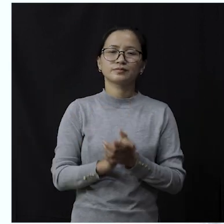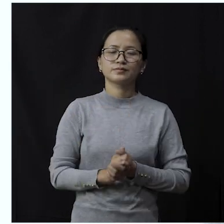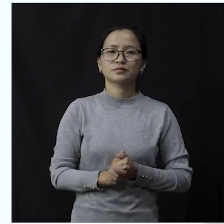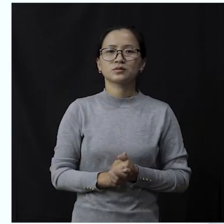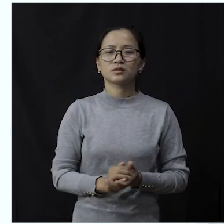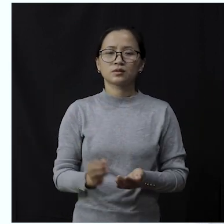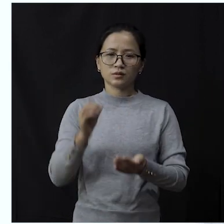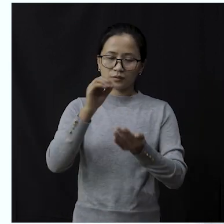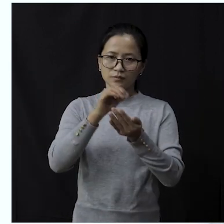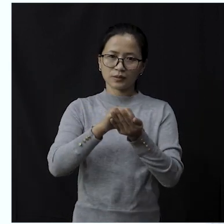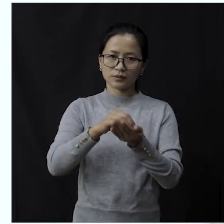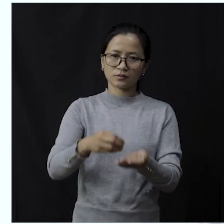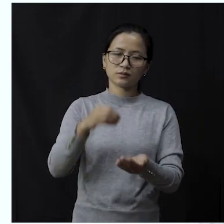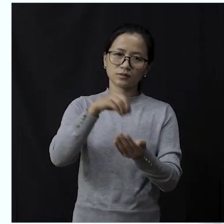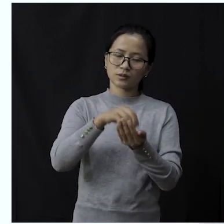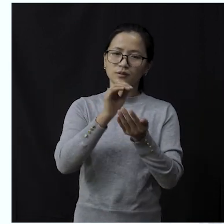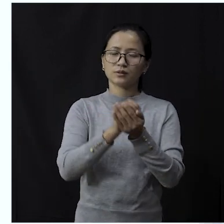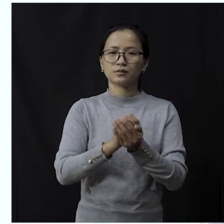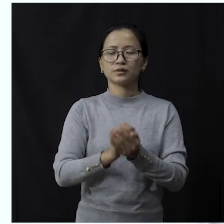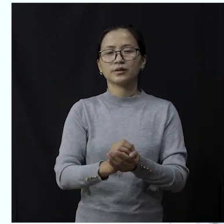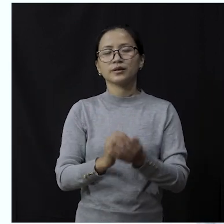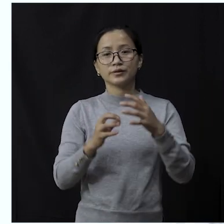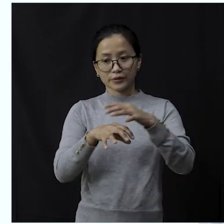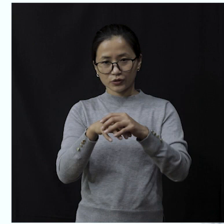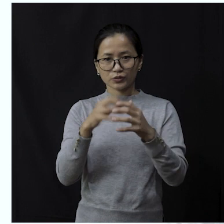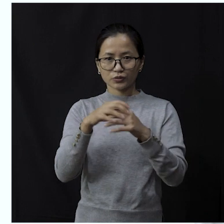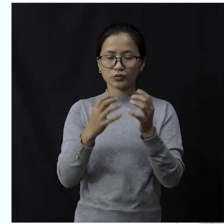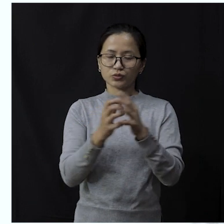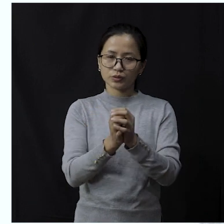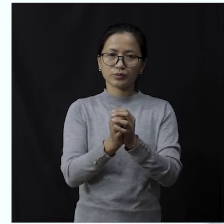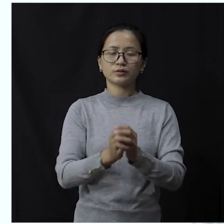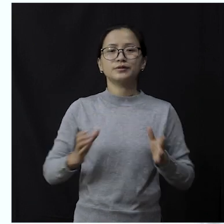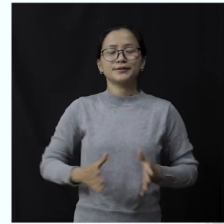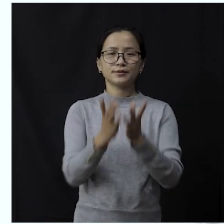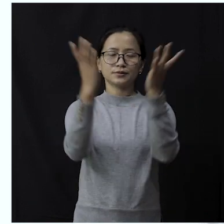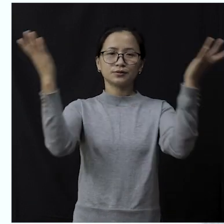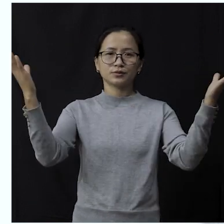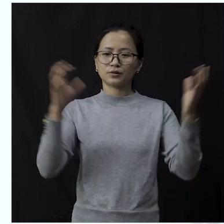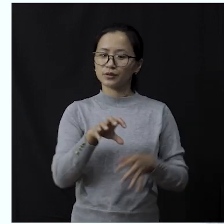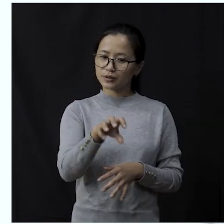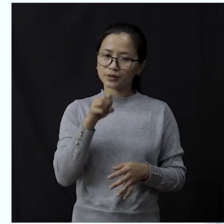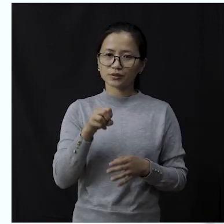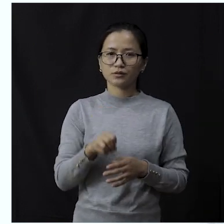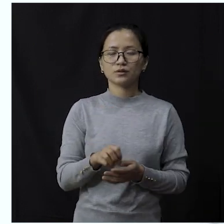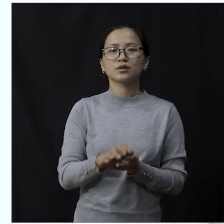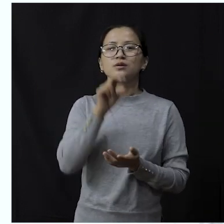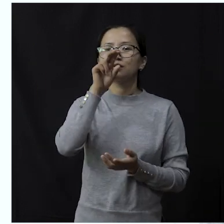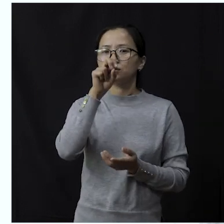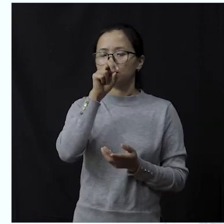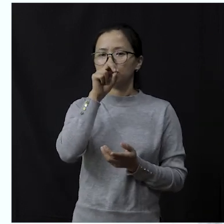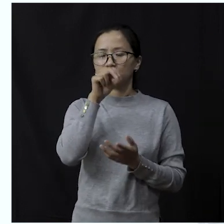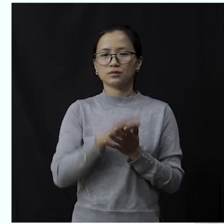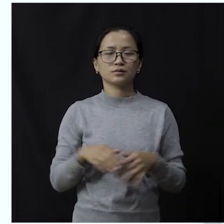So he placed a trap on the tree in order to trap the two hornbills. But